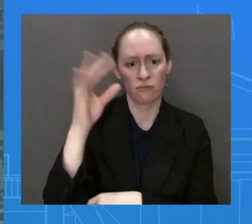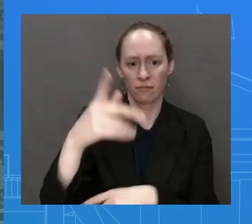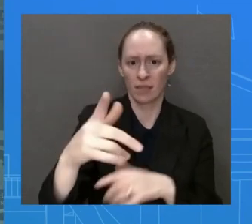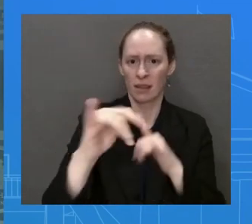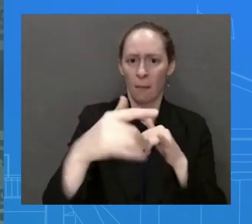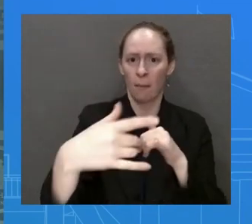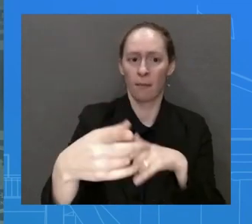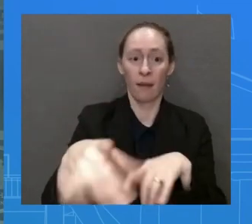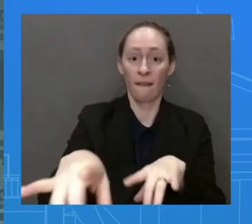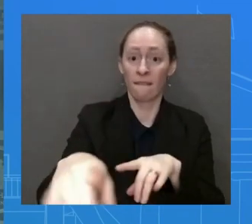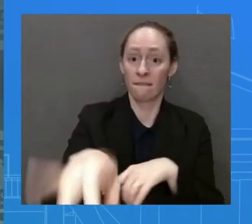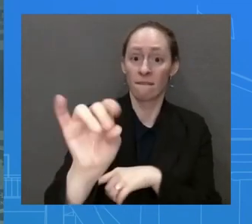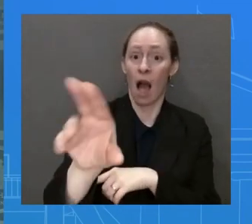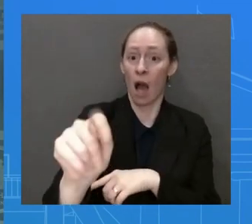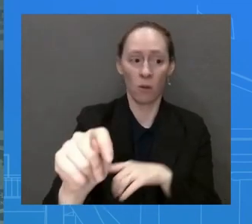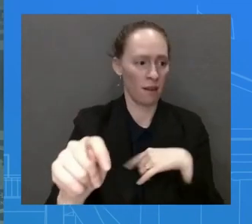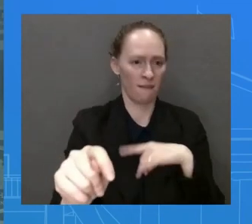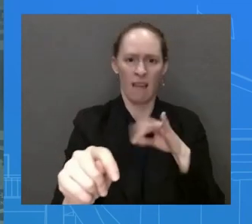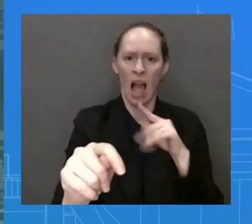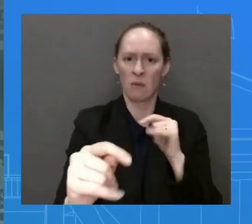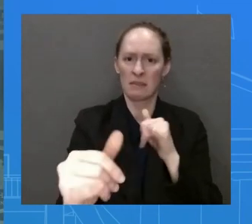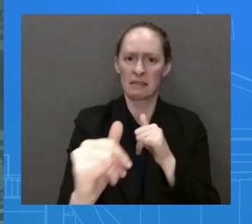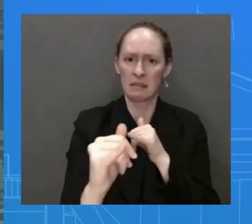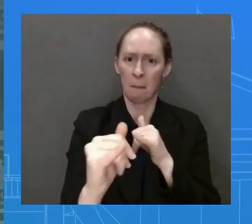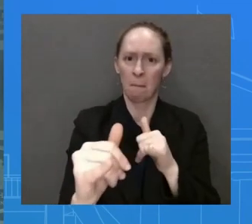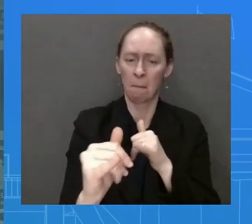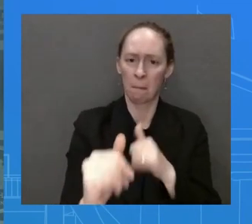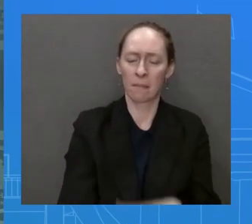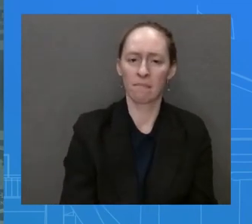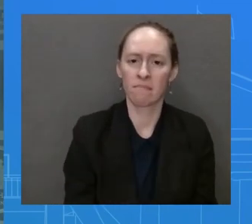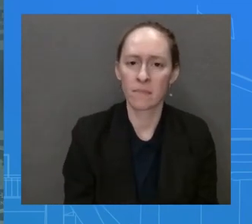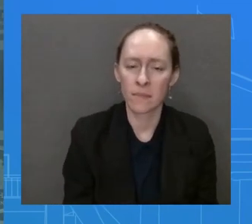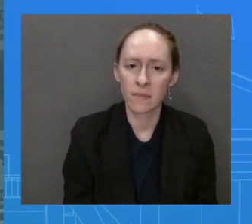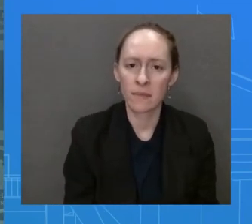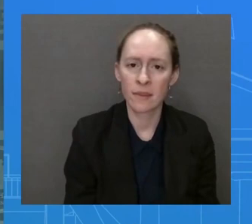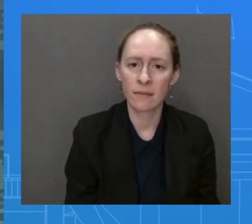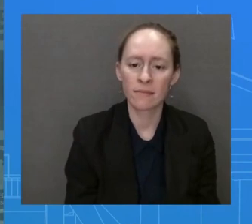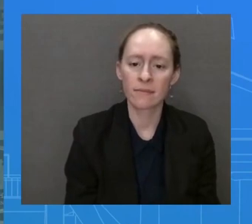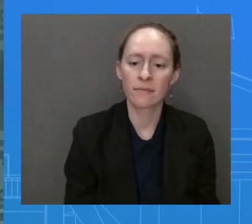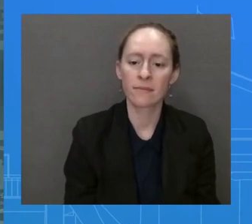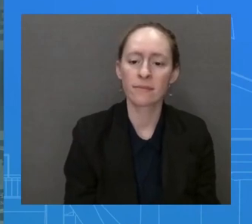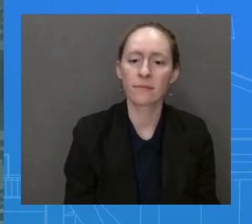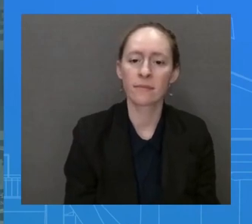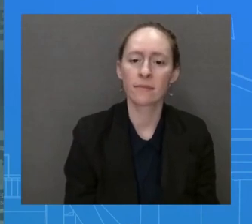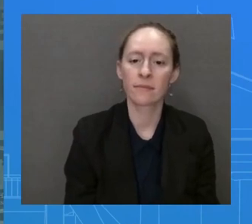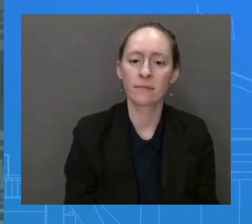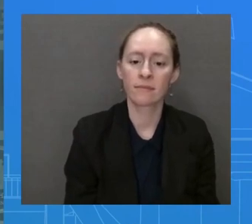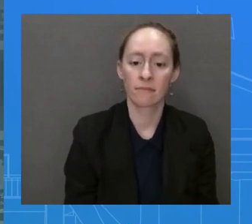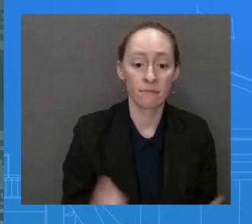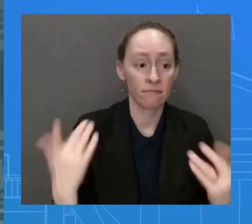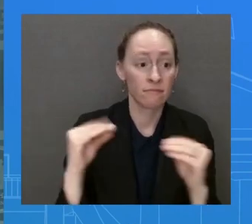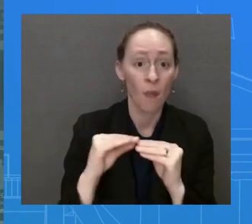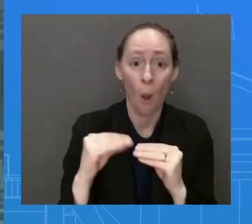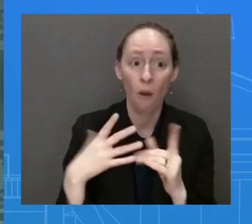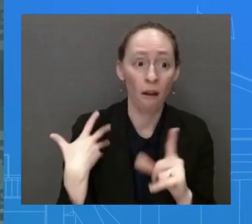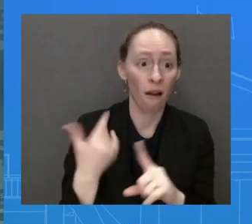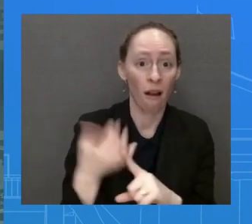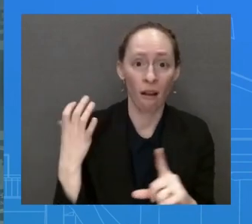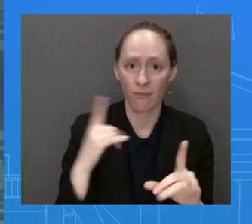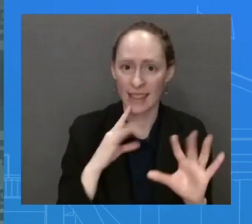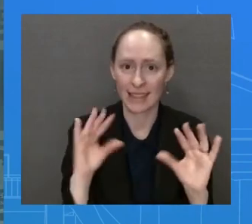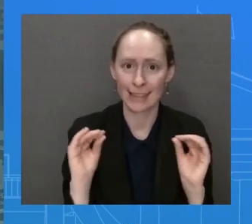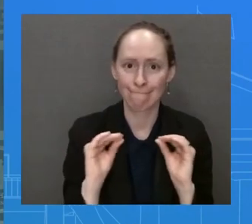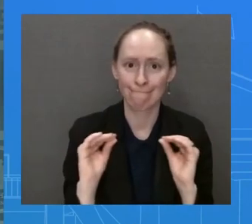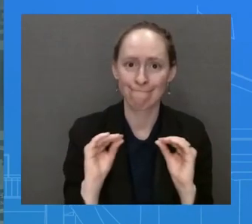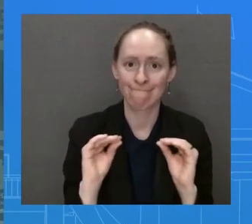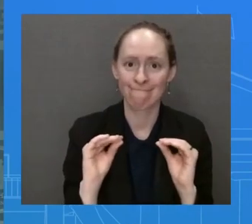I'm not going to get into anything further from that. I can't speak to this person who you just mentioned who